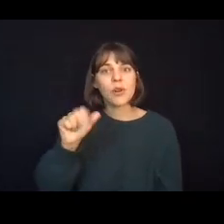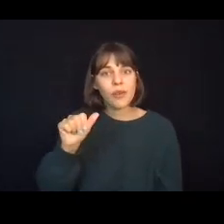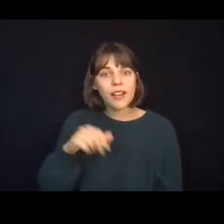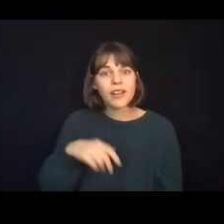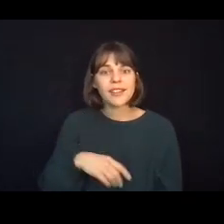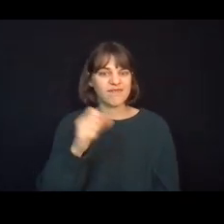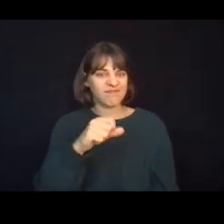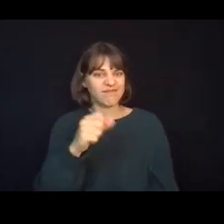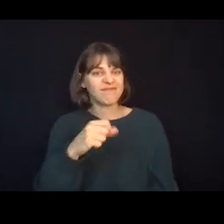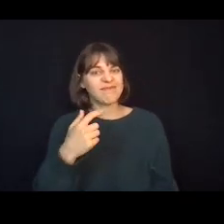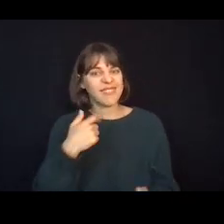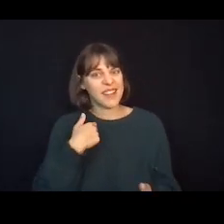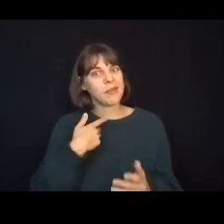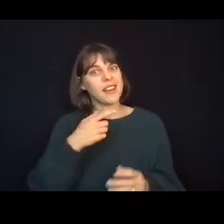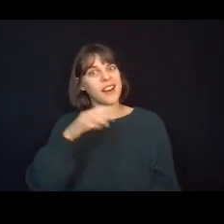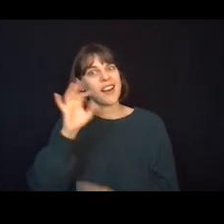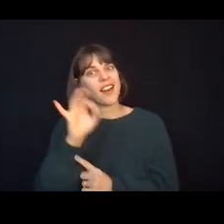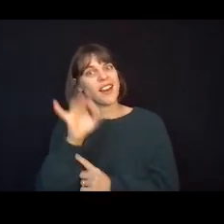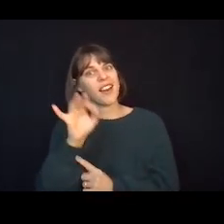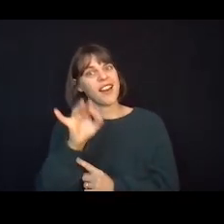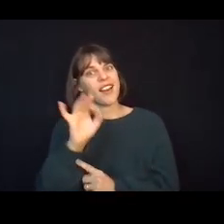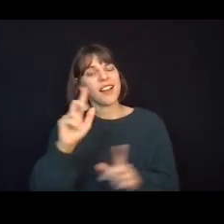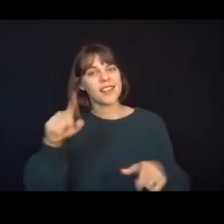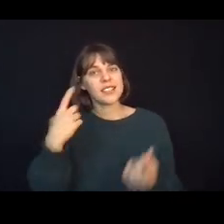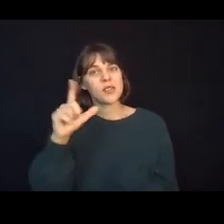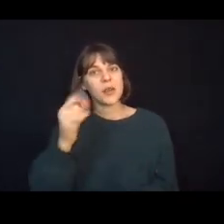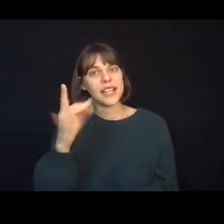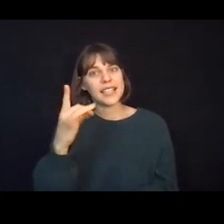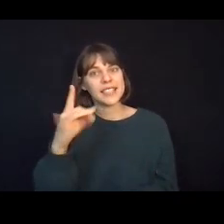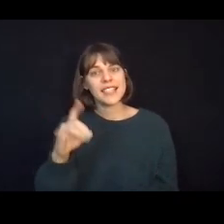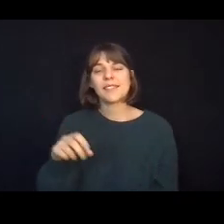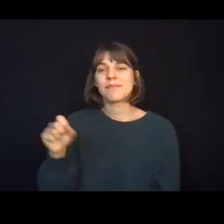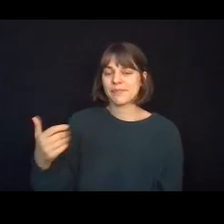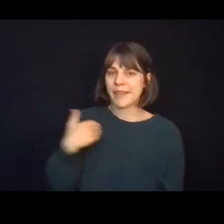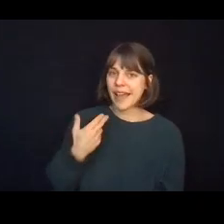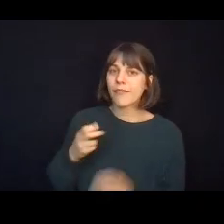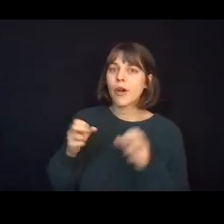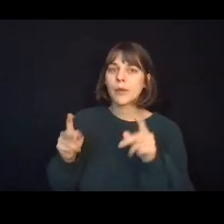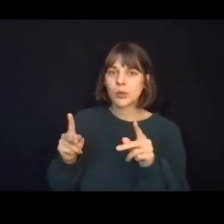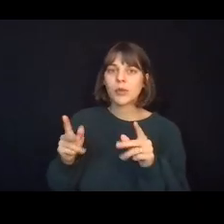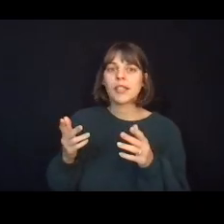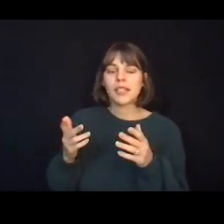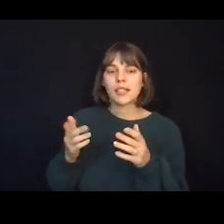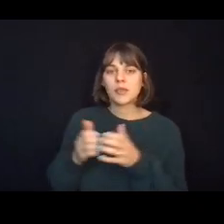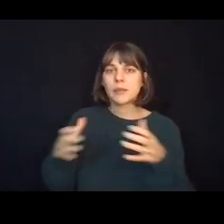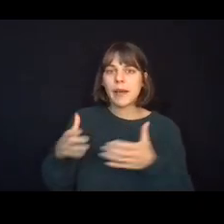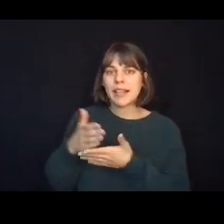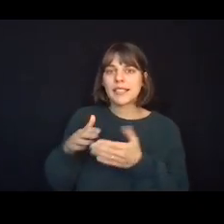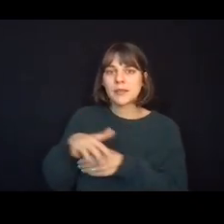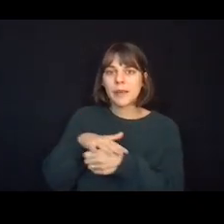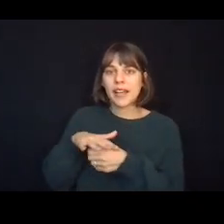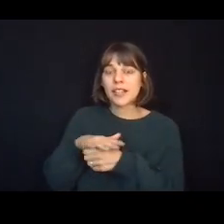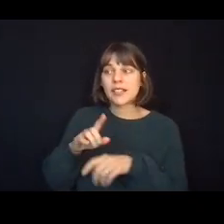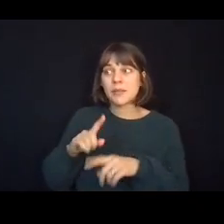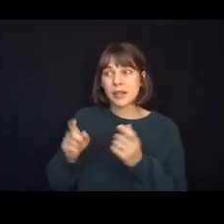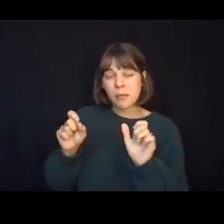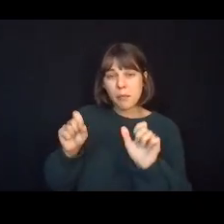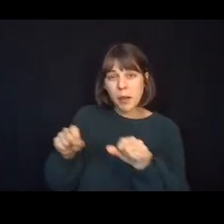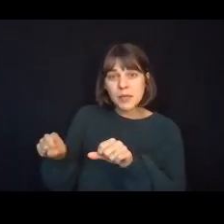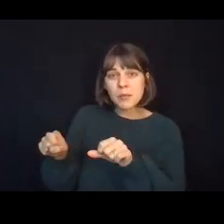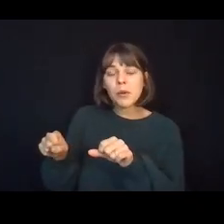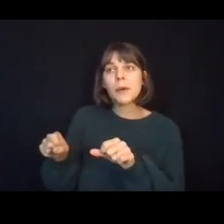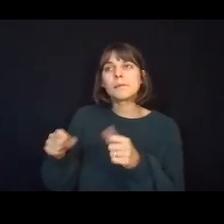Right. Yep. So we do have that opportunity. again, if we just, I don't know that it's feasible for us. I think